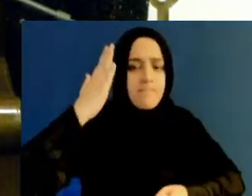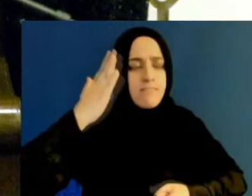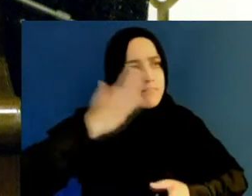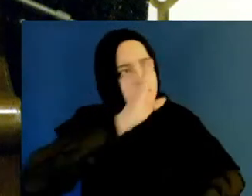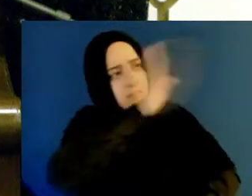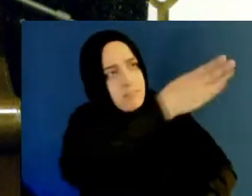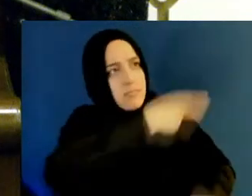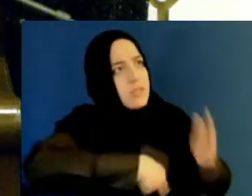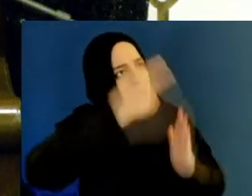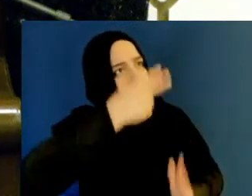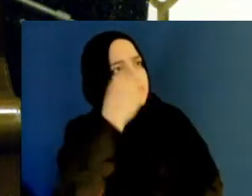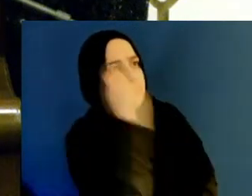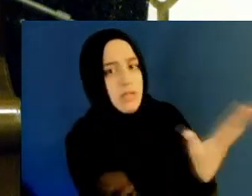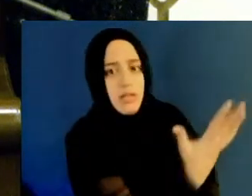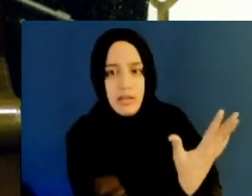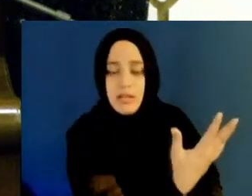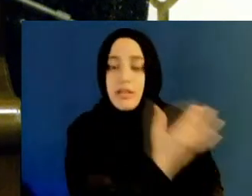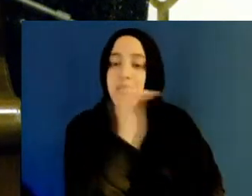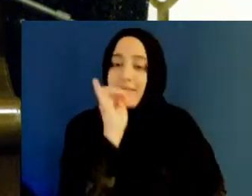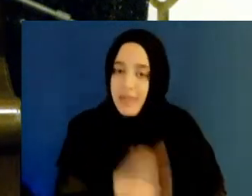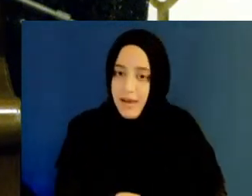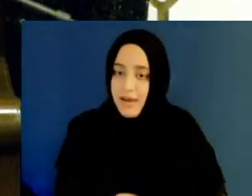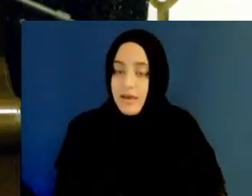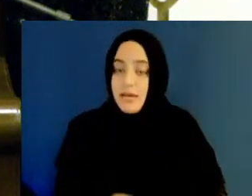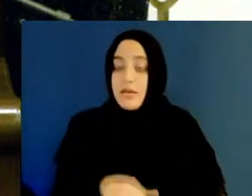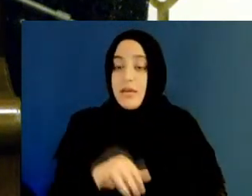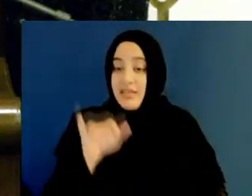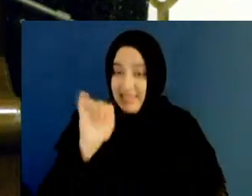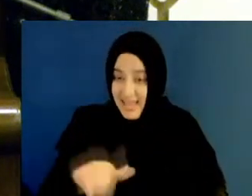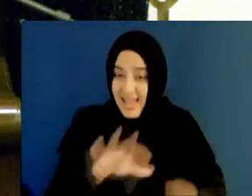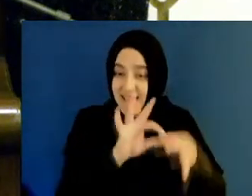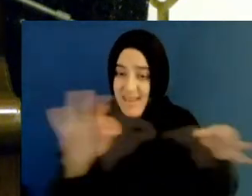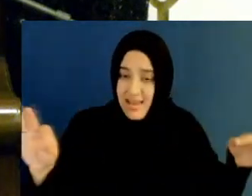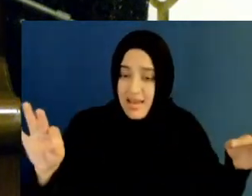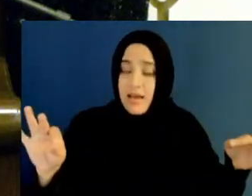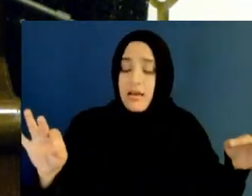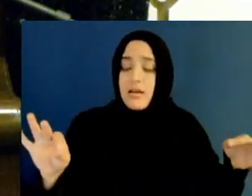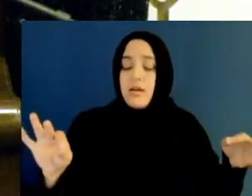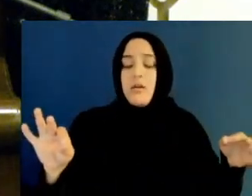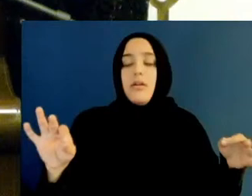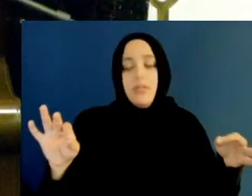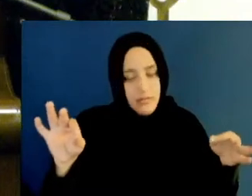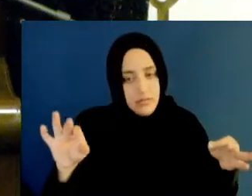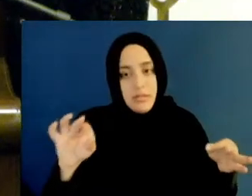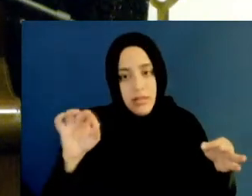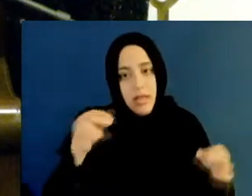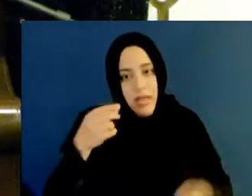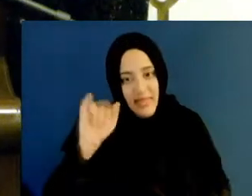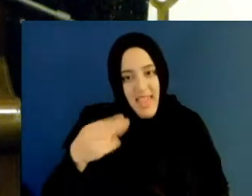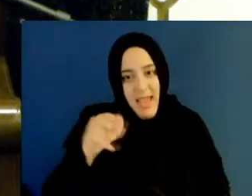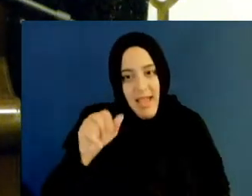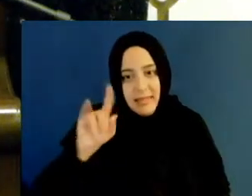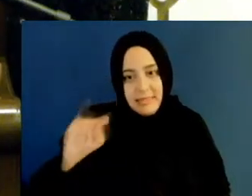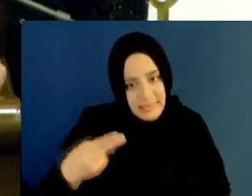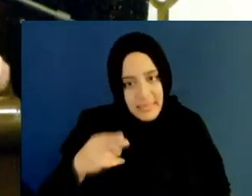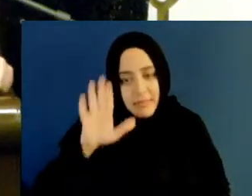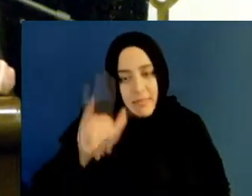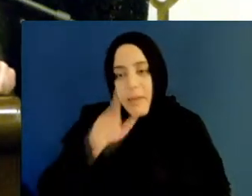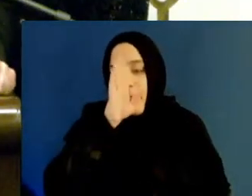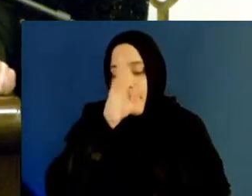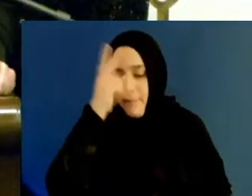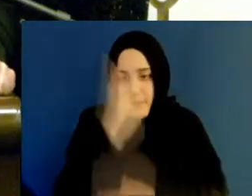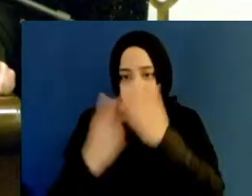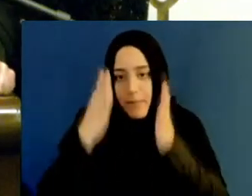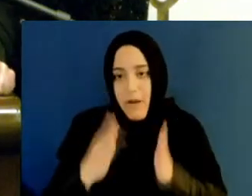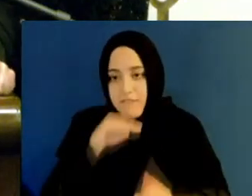this hadith. In fact, when we say applies the hadith, he's the manifestation of this hadith. Shufu.